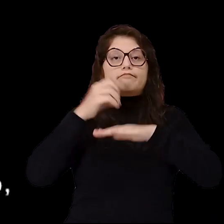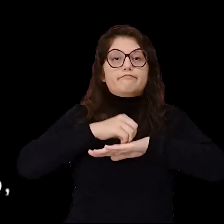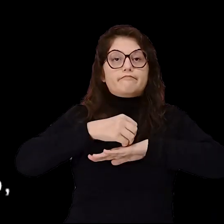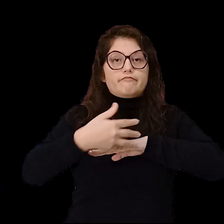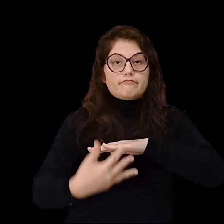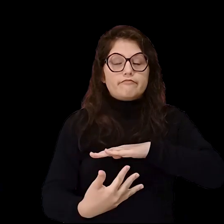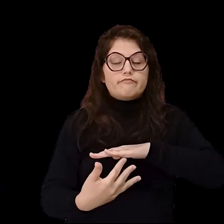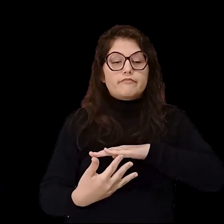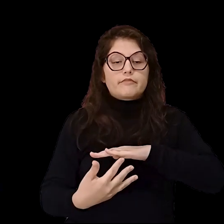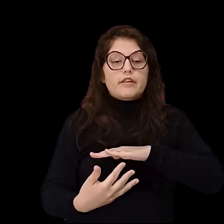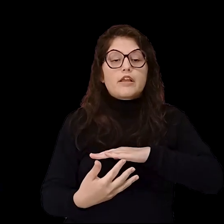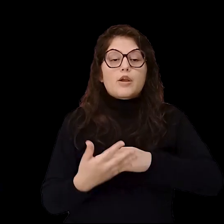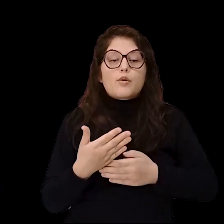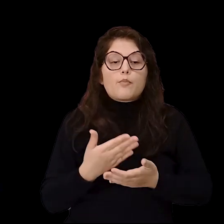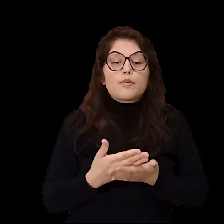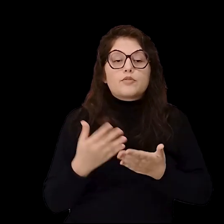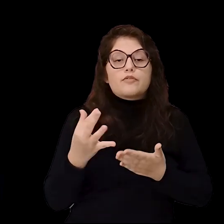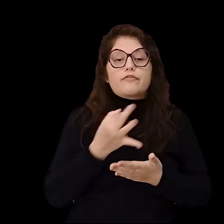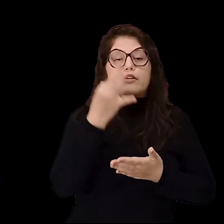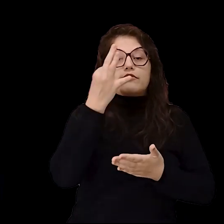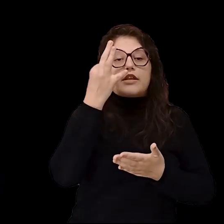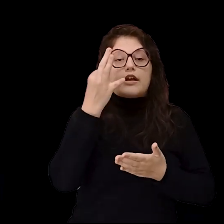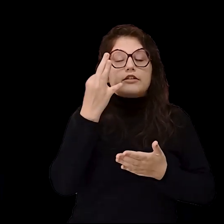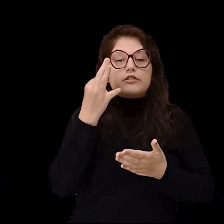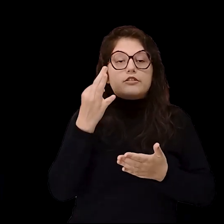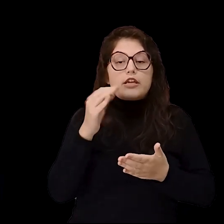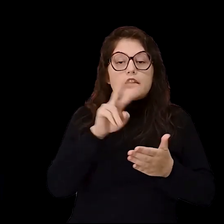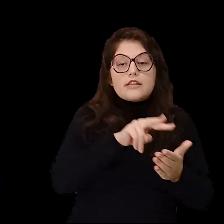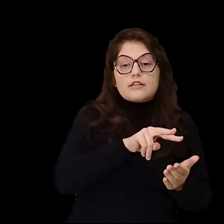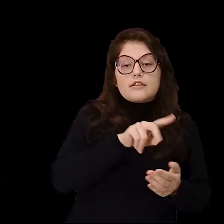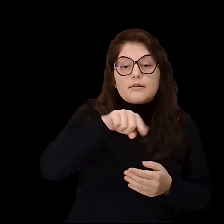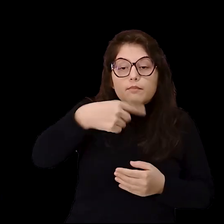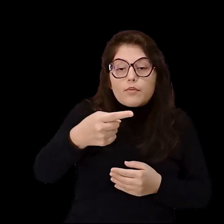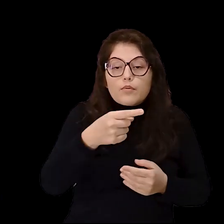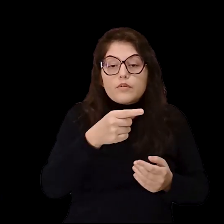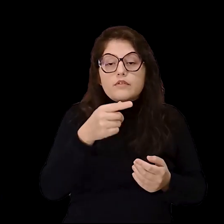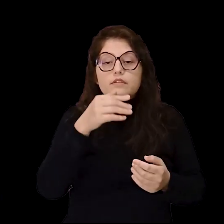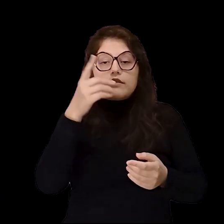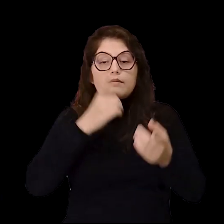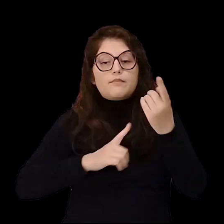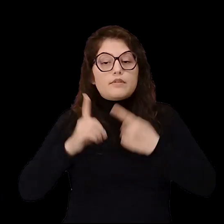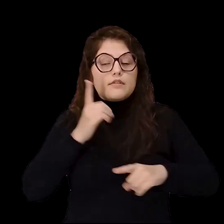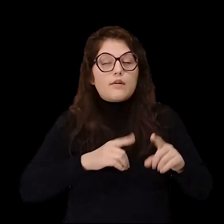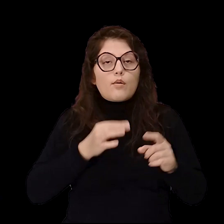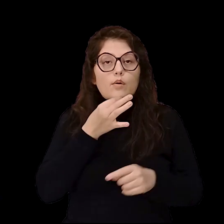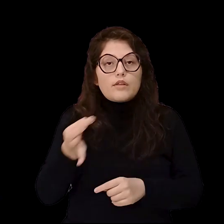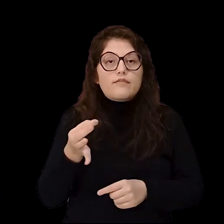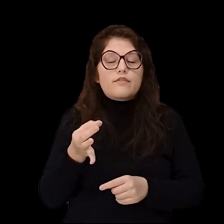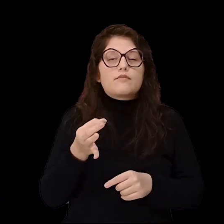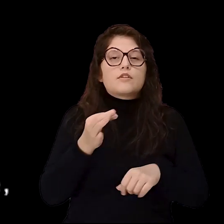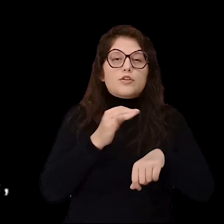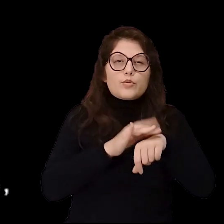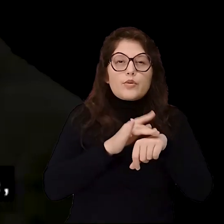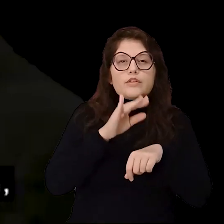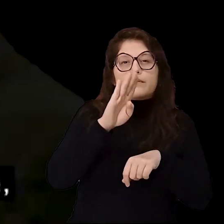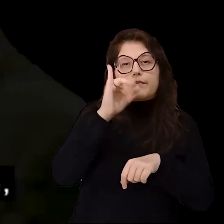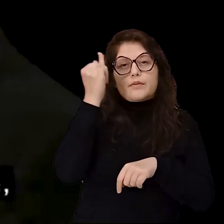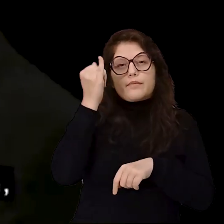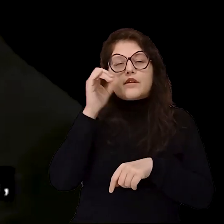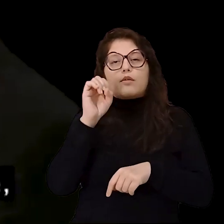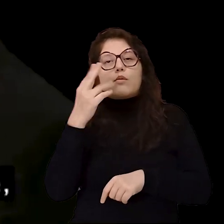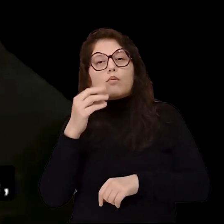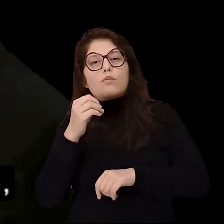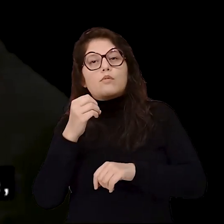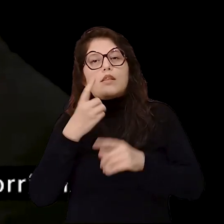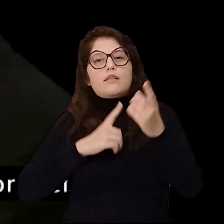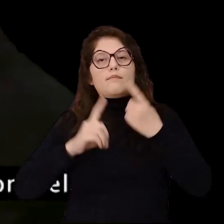understand this was a beloved friend who I had known for many years and who had had a psychotic episode in her freshman